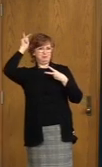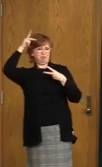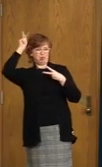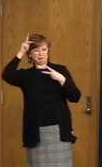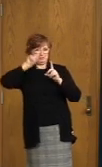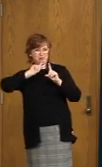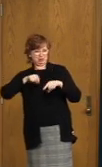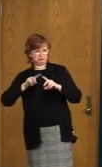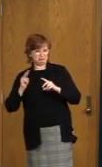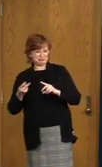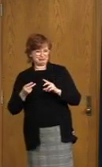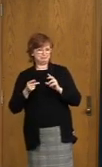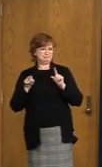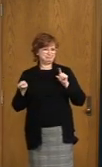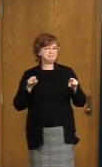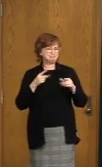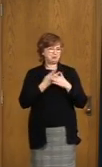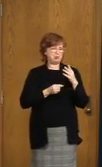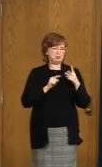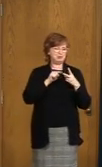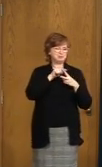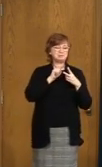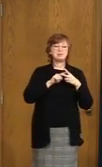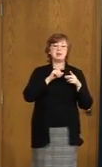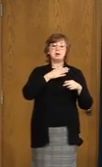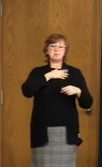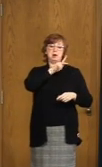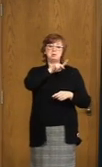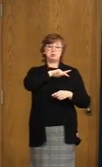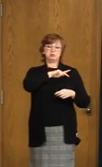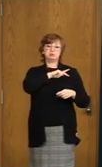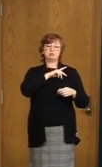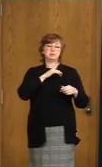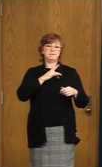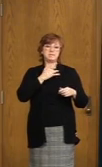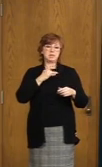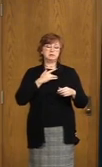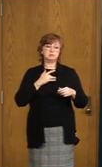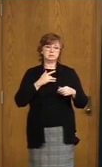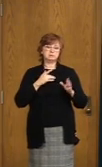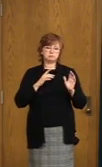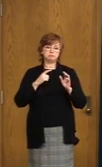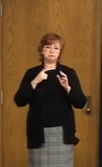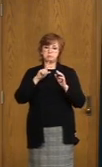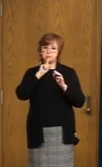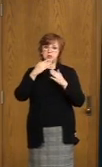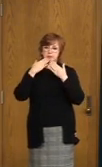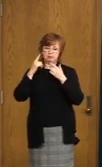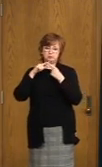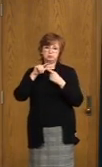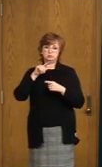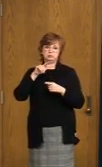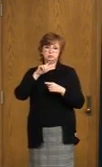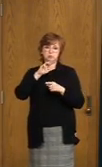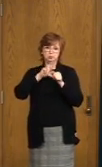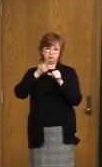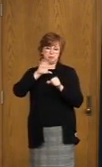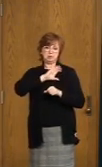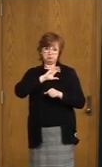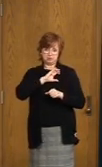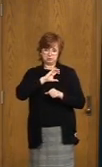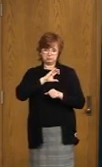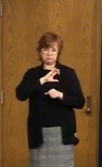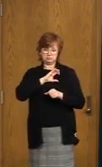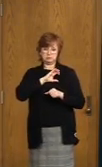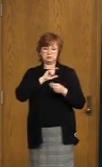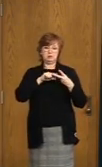philosophical answer afterwards. But at a personal level, obviously, I'm grateful to the Regina Police Service, and I feel sorry for